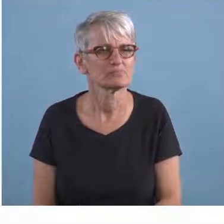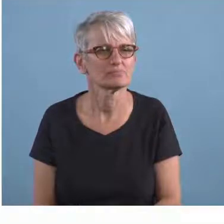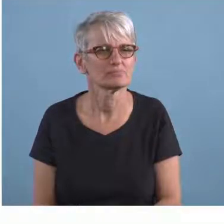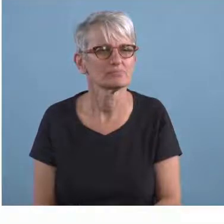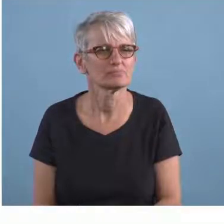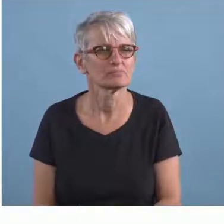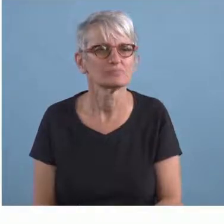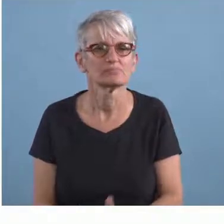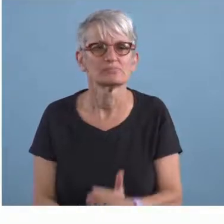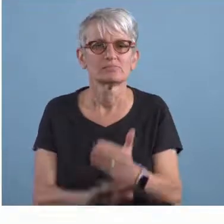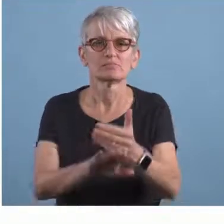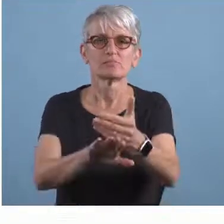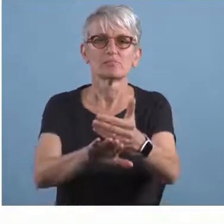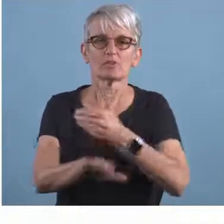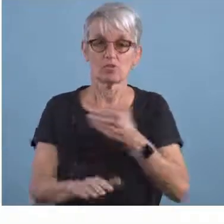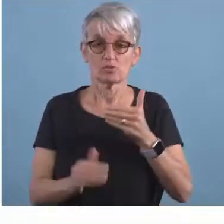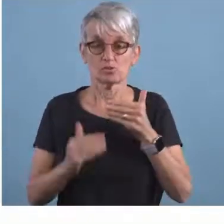Before you start telepractice